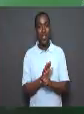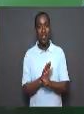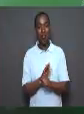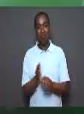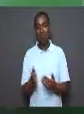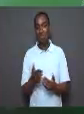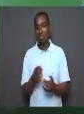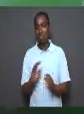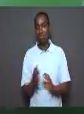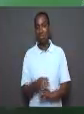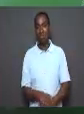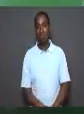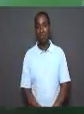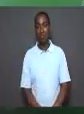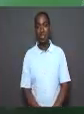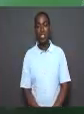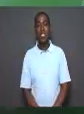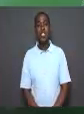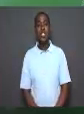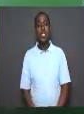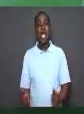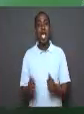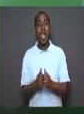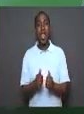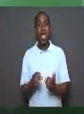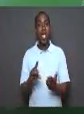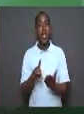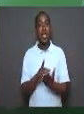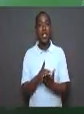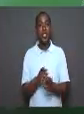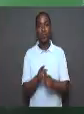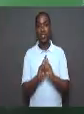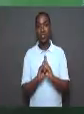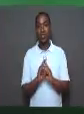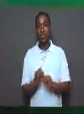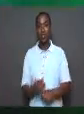ease. Let us review the answers together.